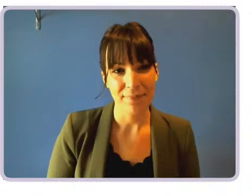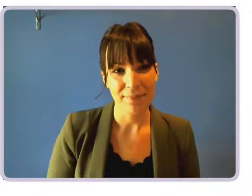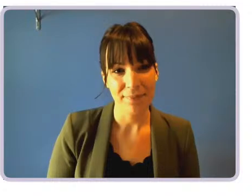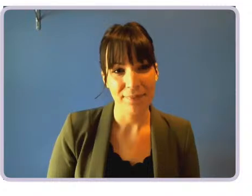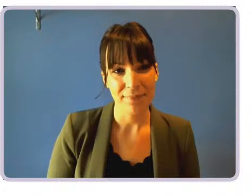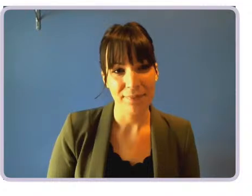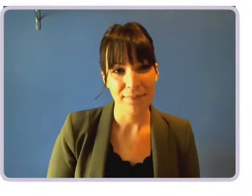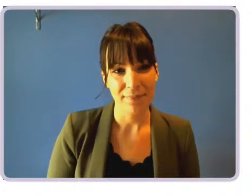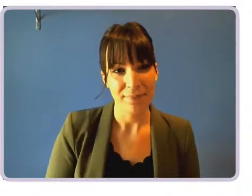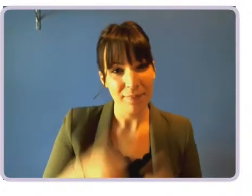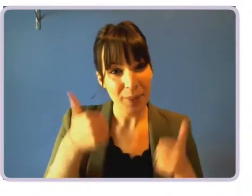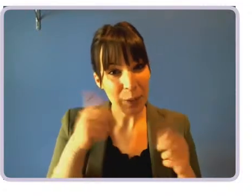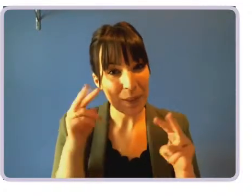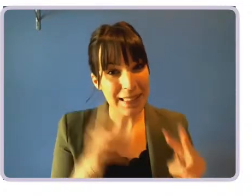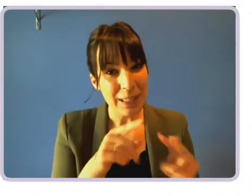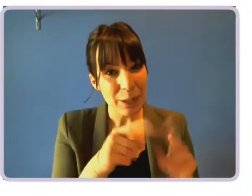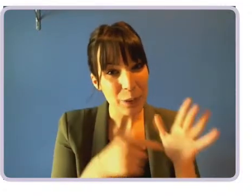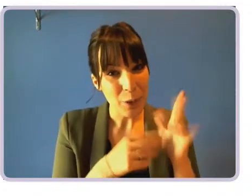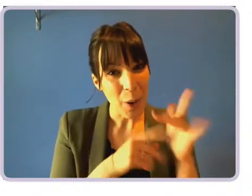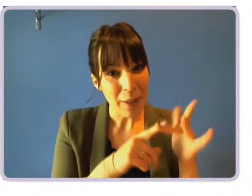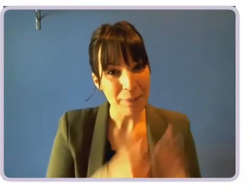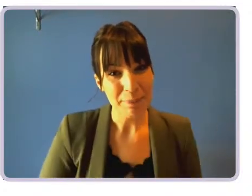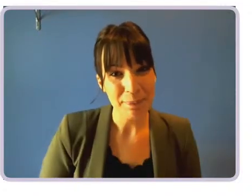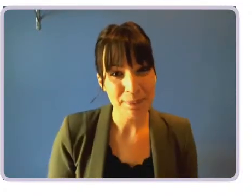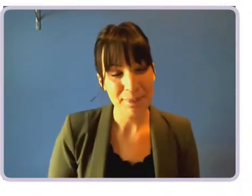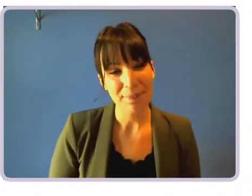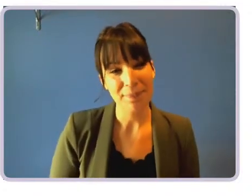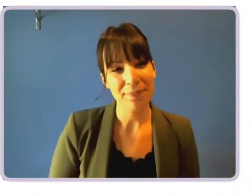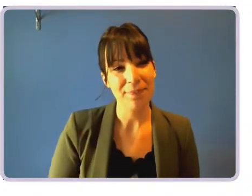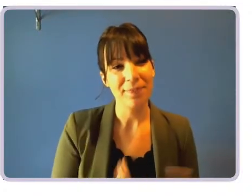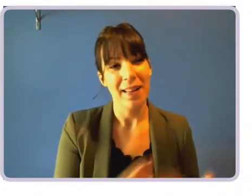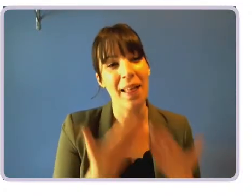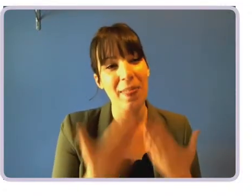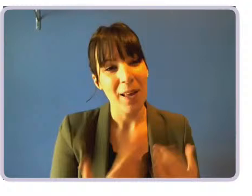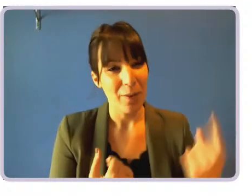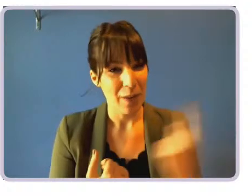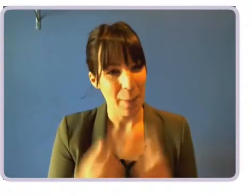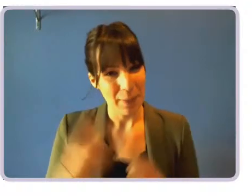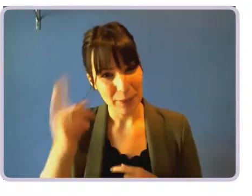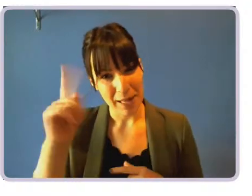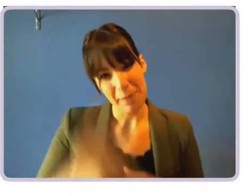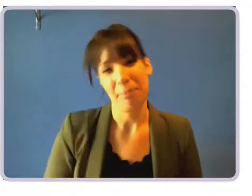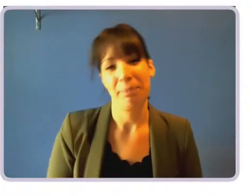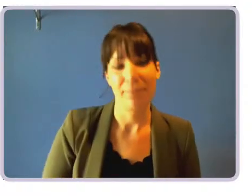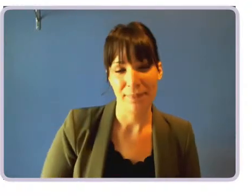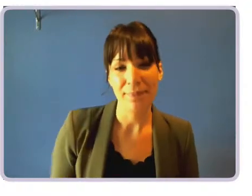Good to see you, Tony. Thank you for today.